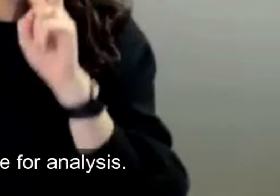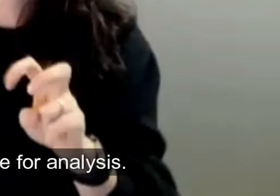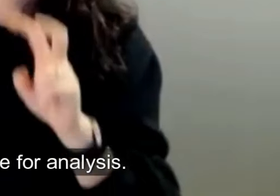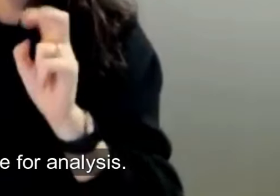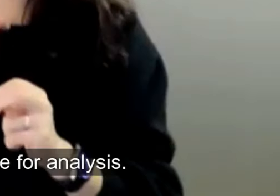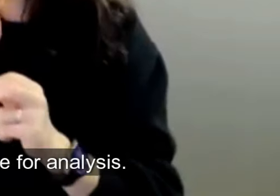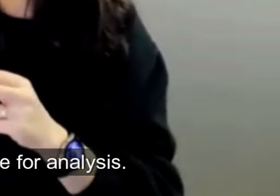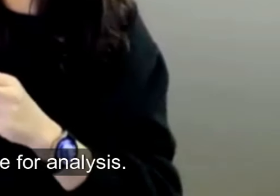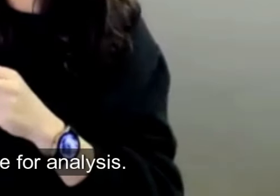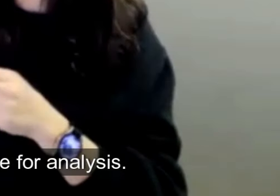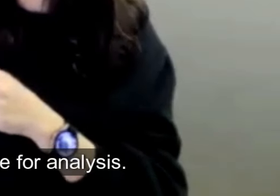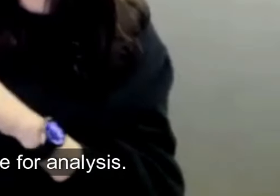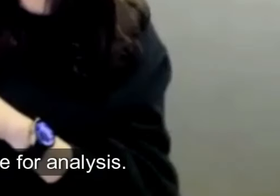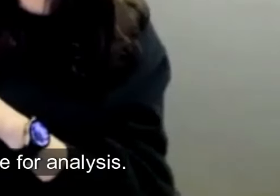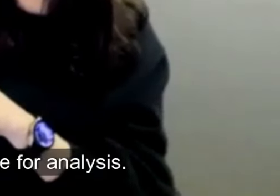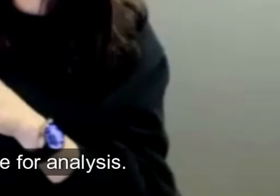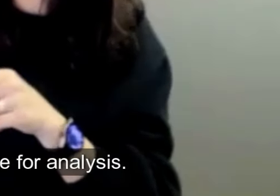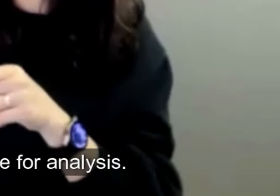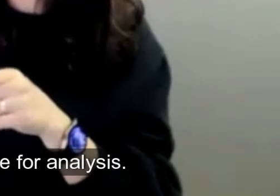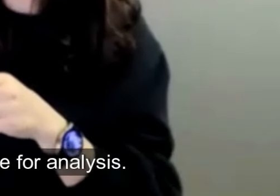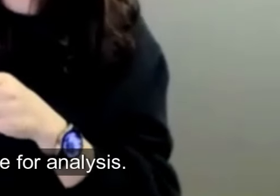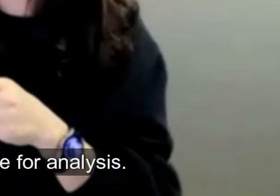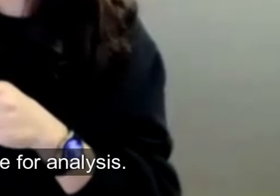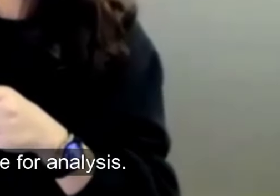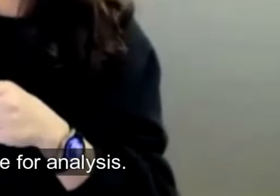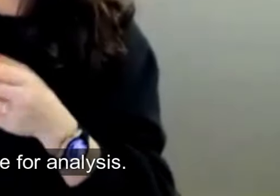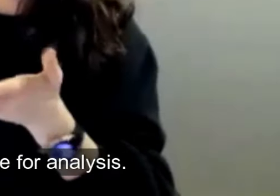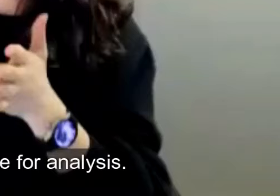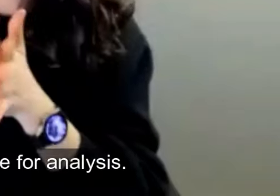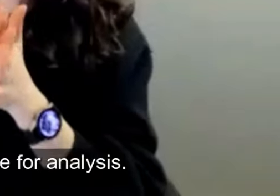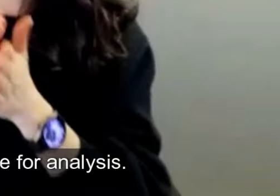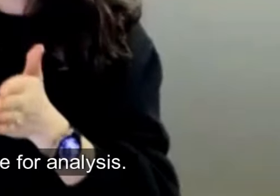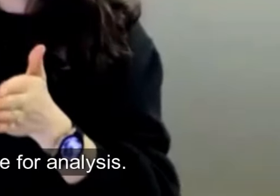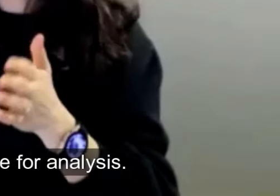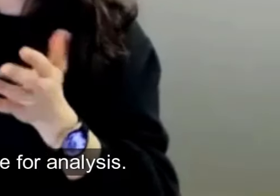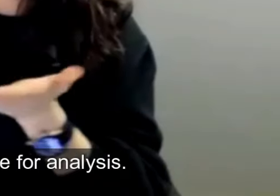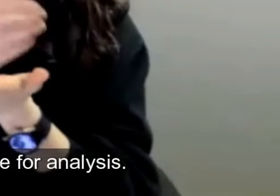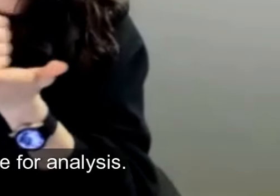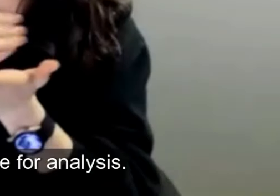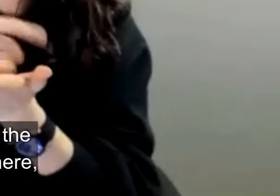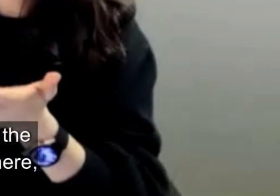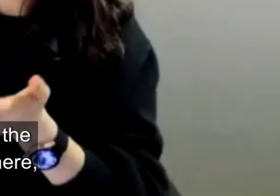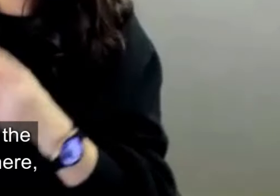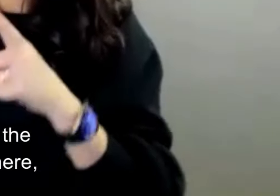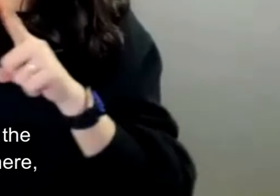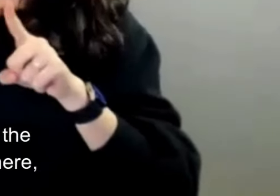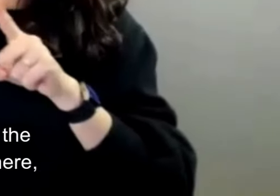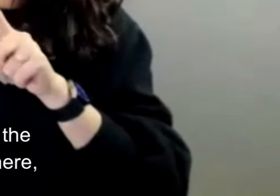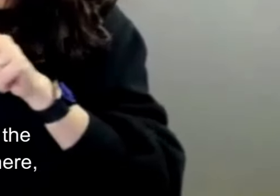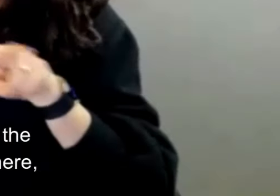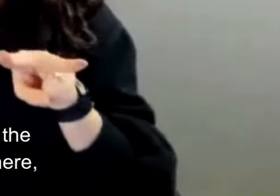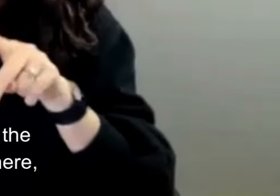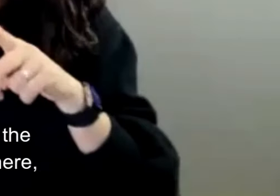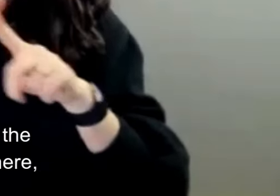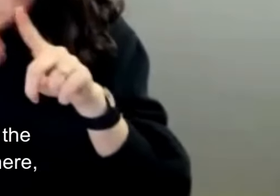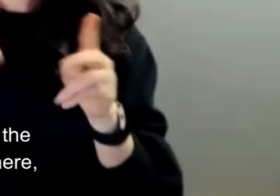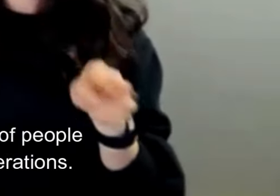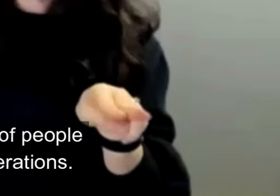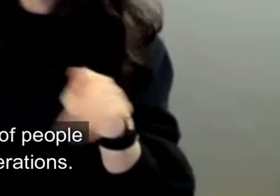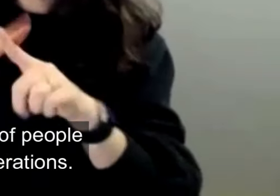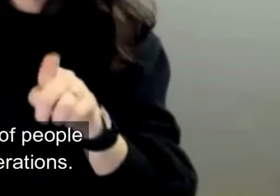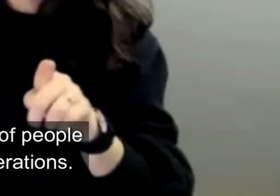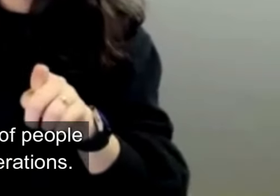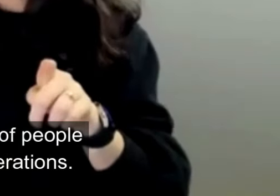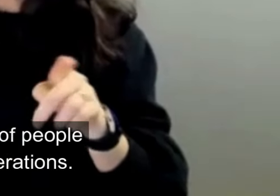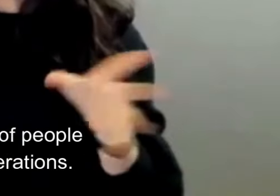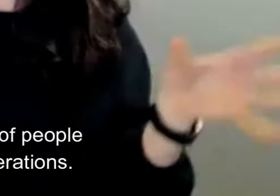And he used the ISL corpus there in terms of use for analysis. As you all know, we have the Signs of Ireland corpus here,